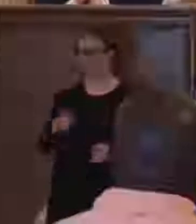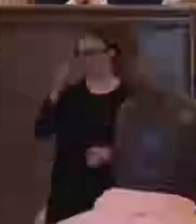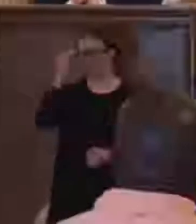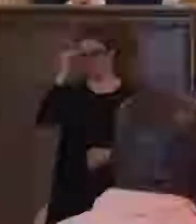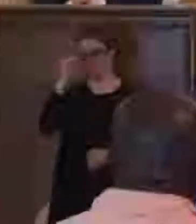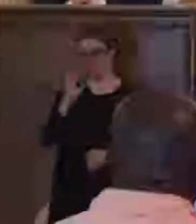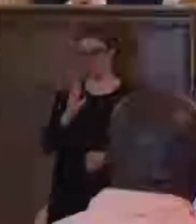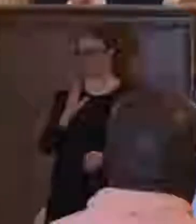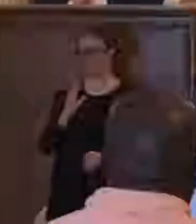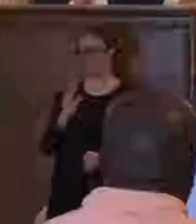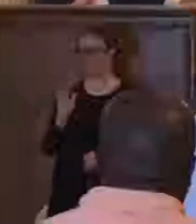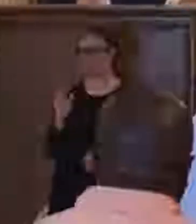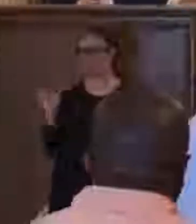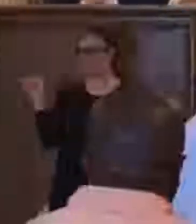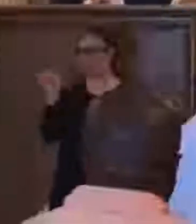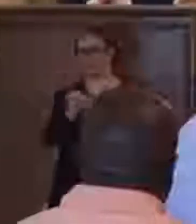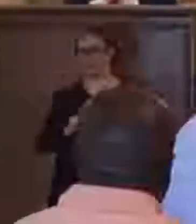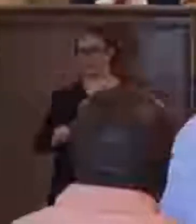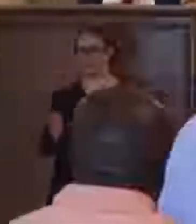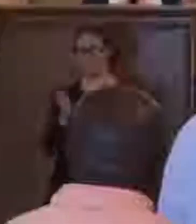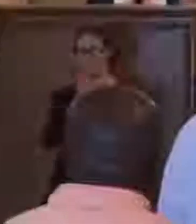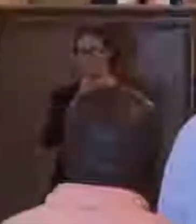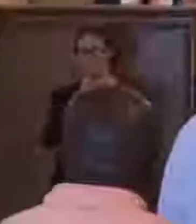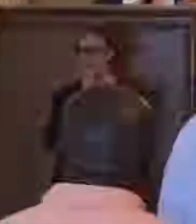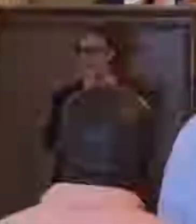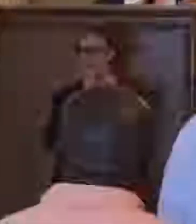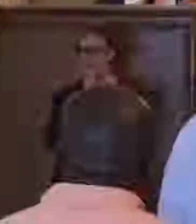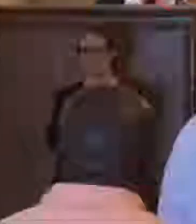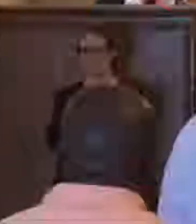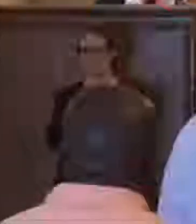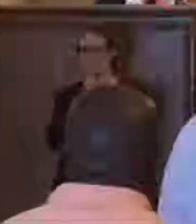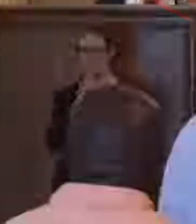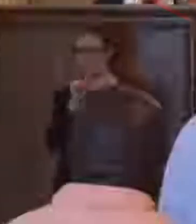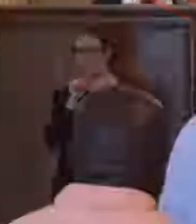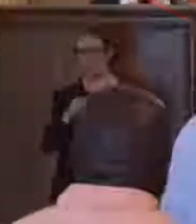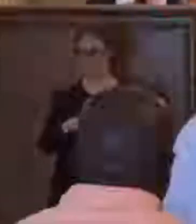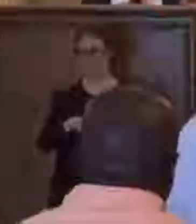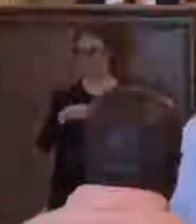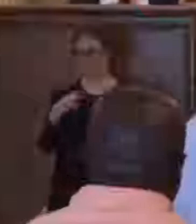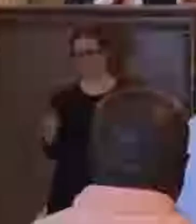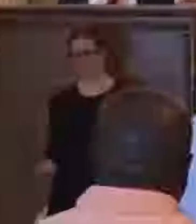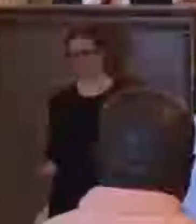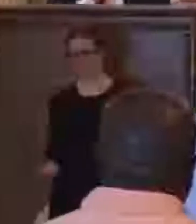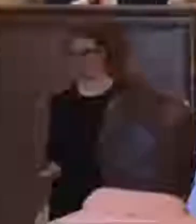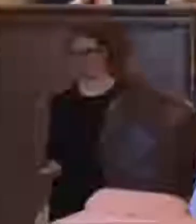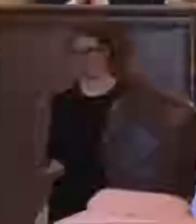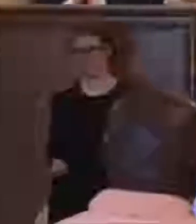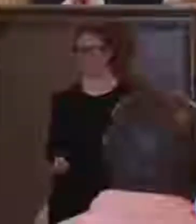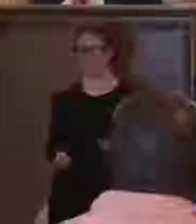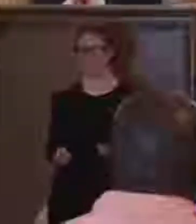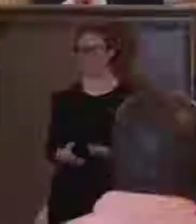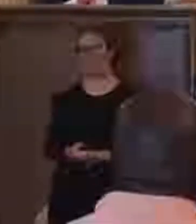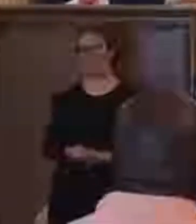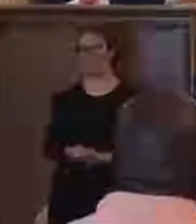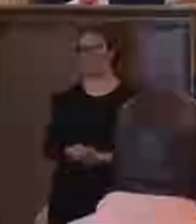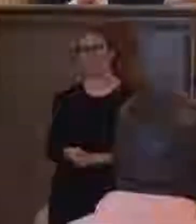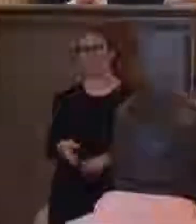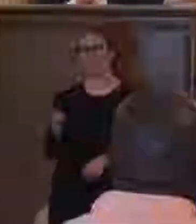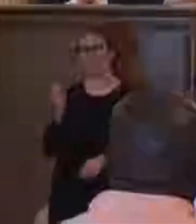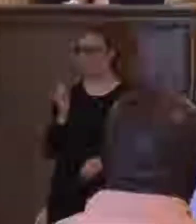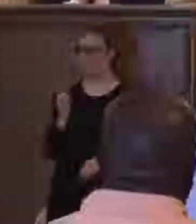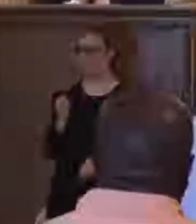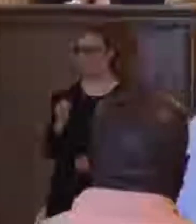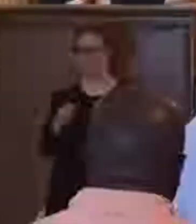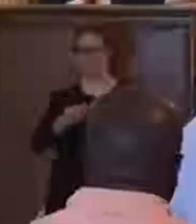ought always to pray and not to faint, saying, there was